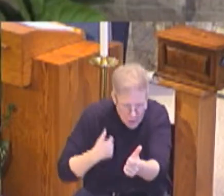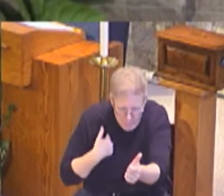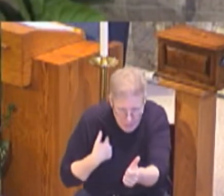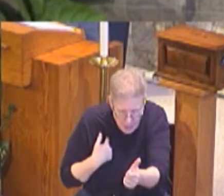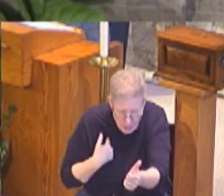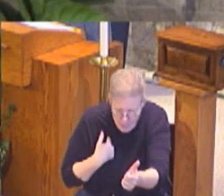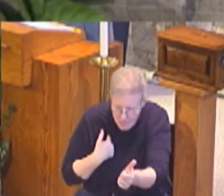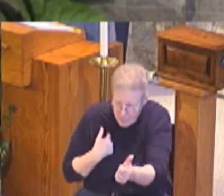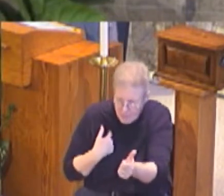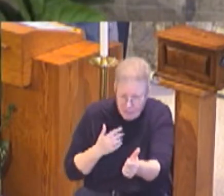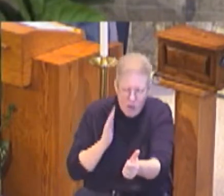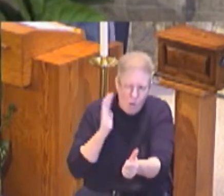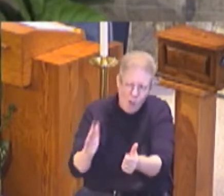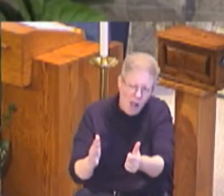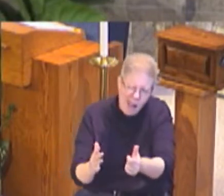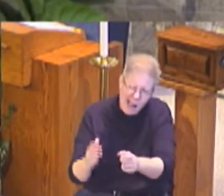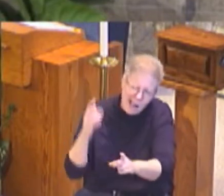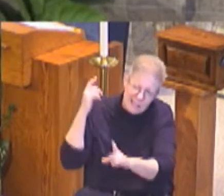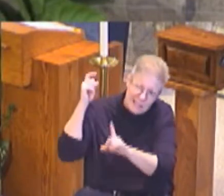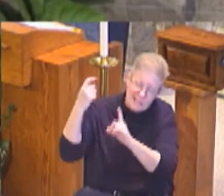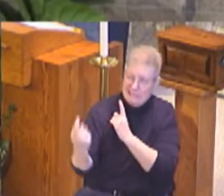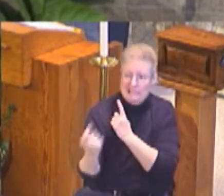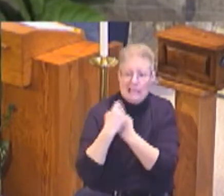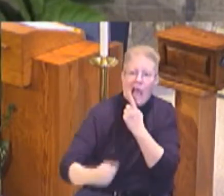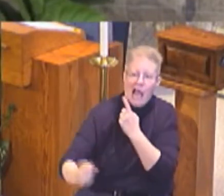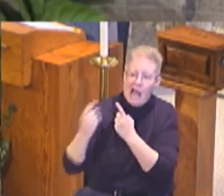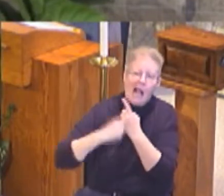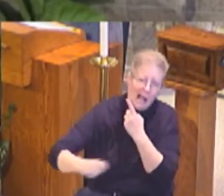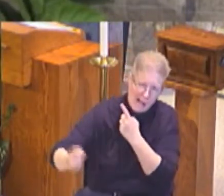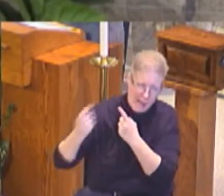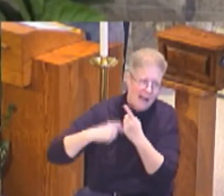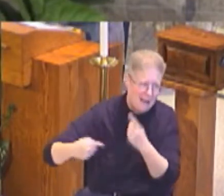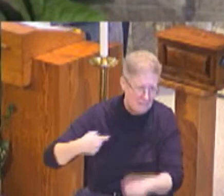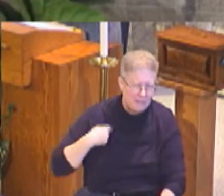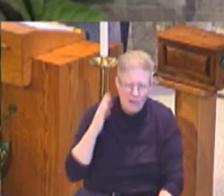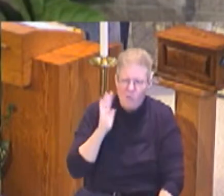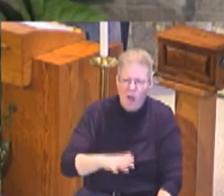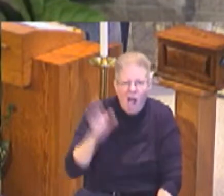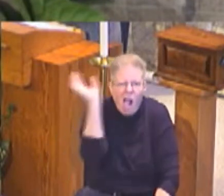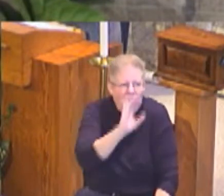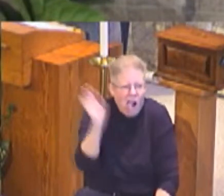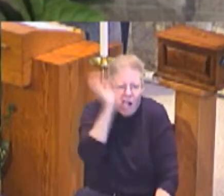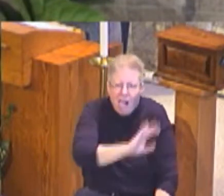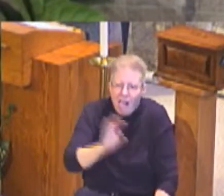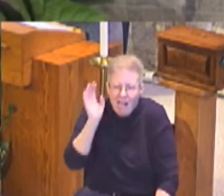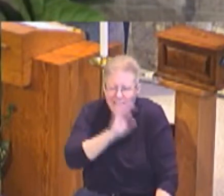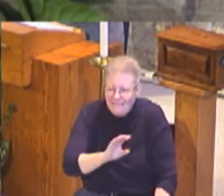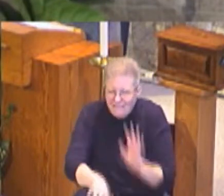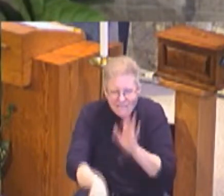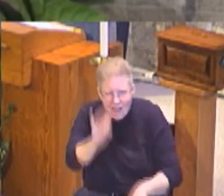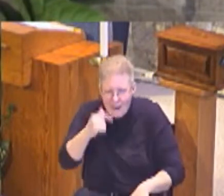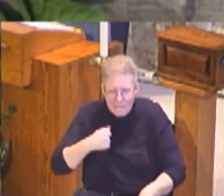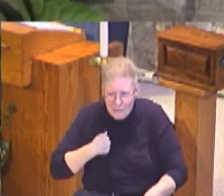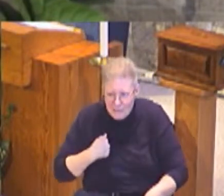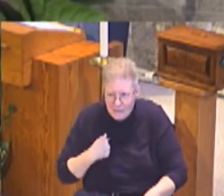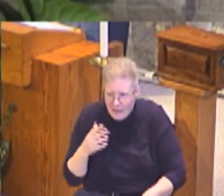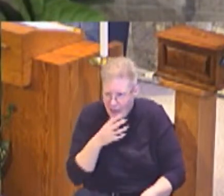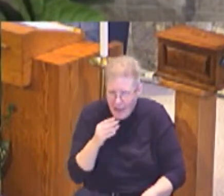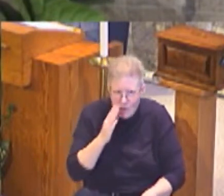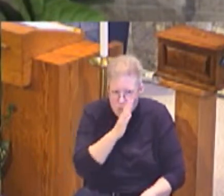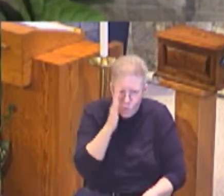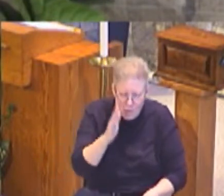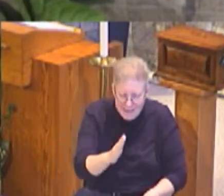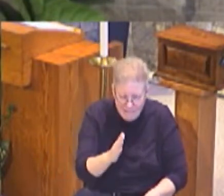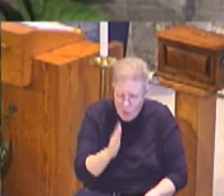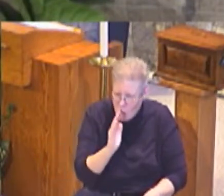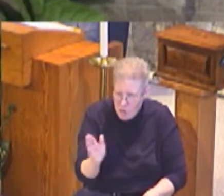will torment me, will hunt me down, and will never leave me